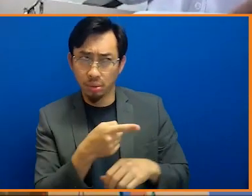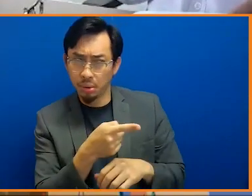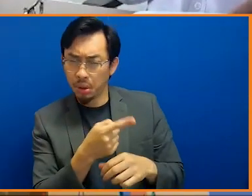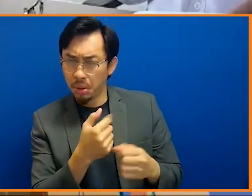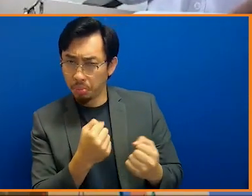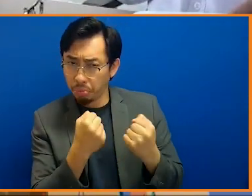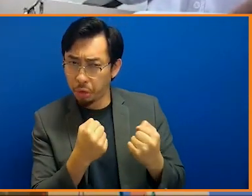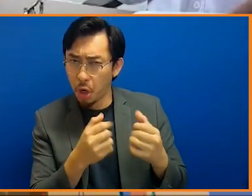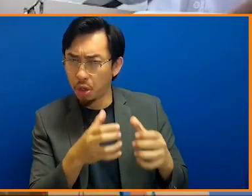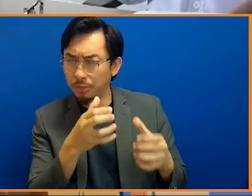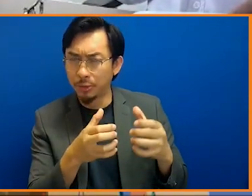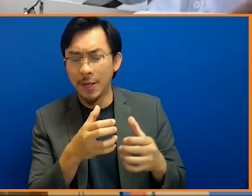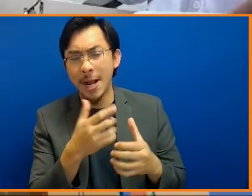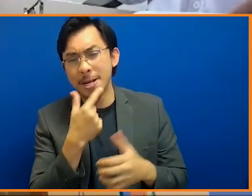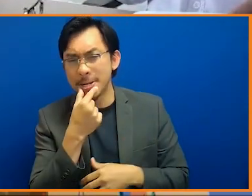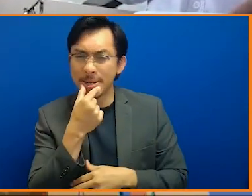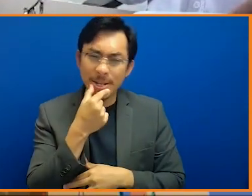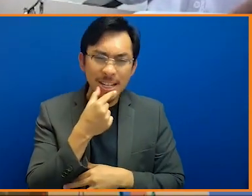earthquake.